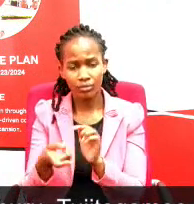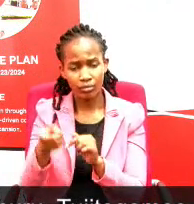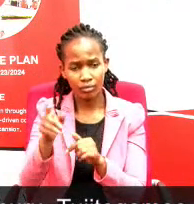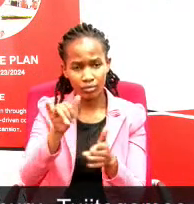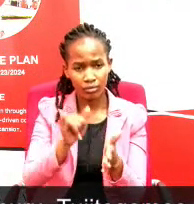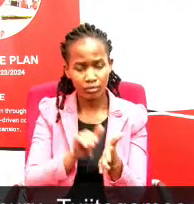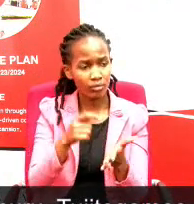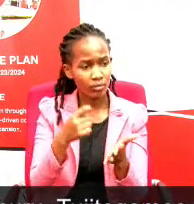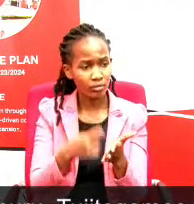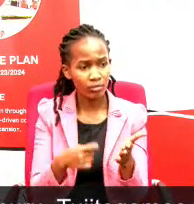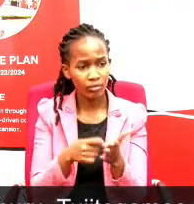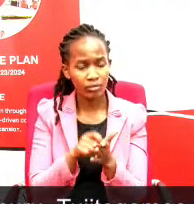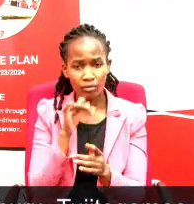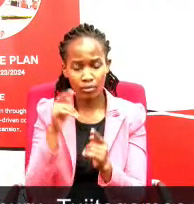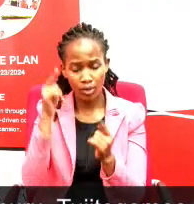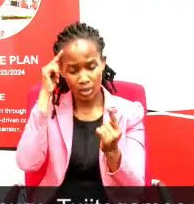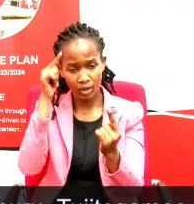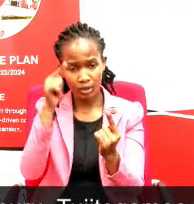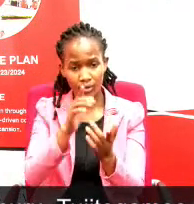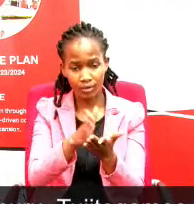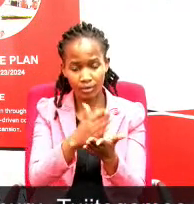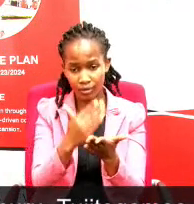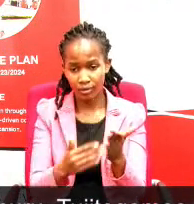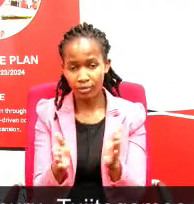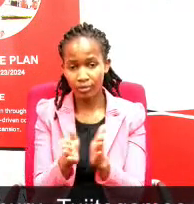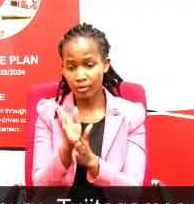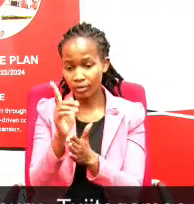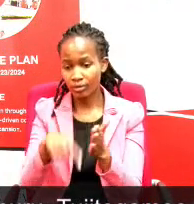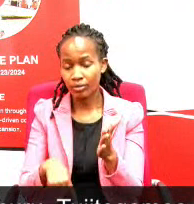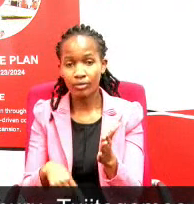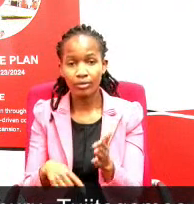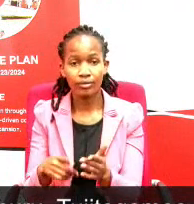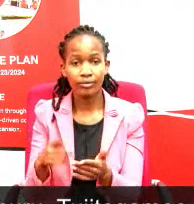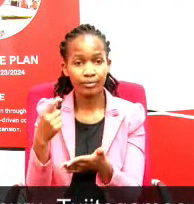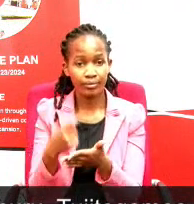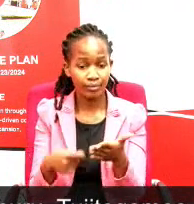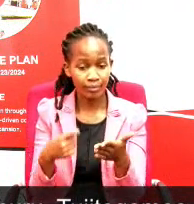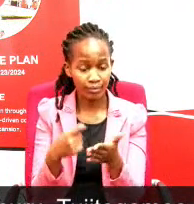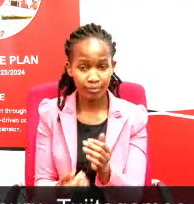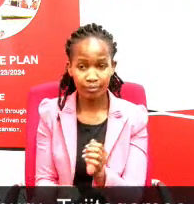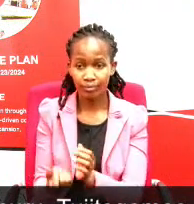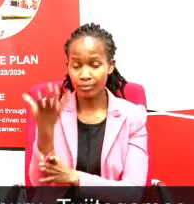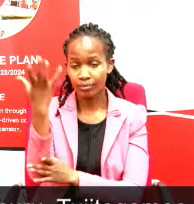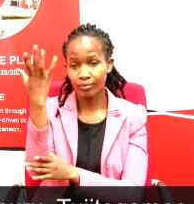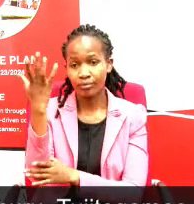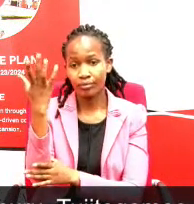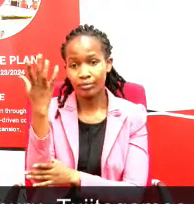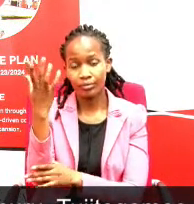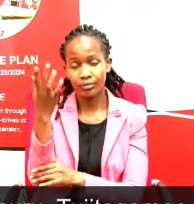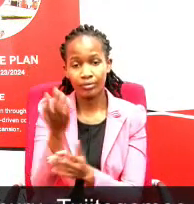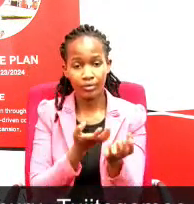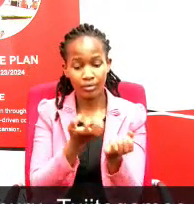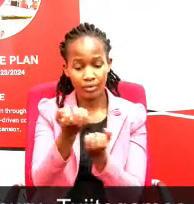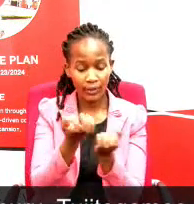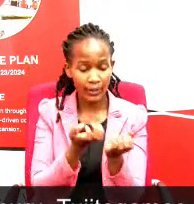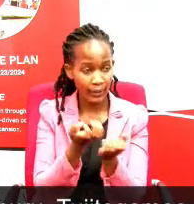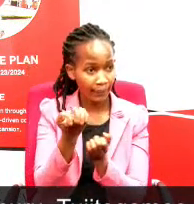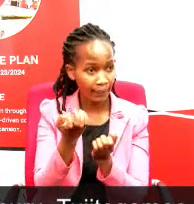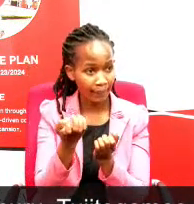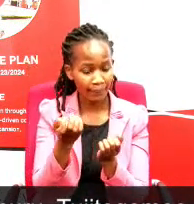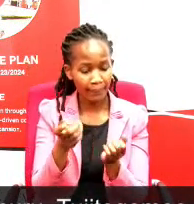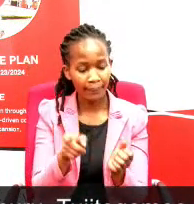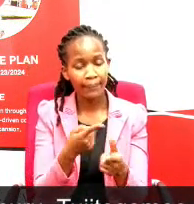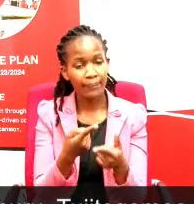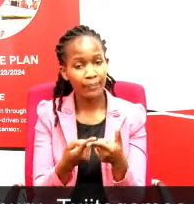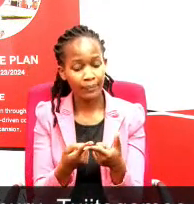base by targeting sectors with potential for revenue growth, such as real estate, businesses in the